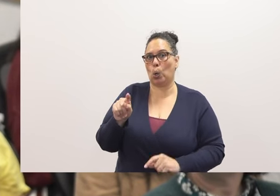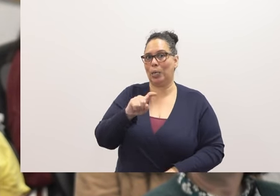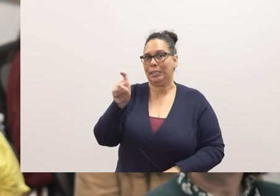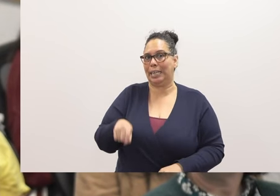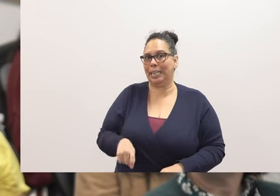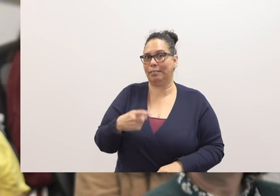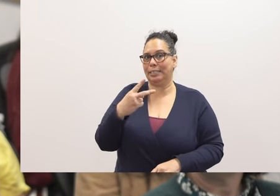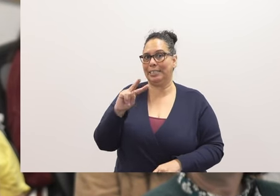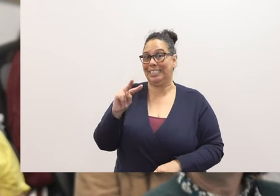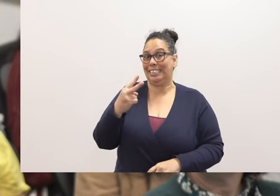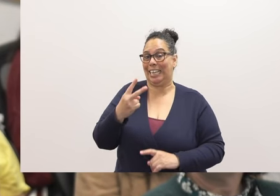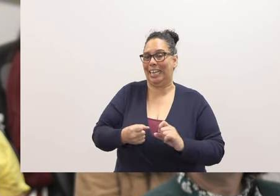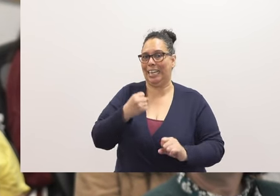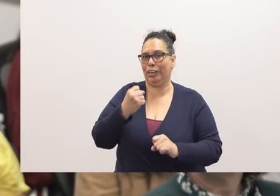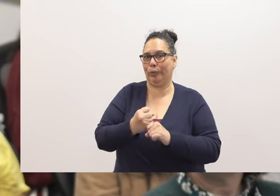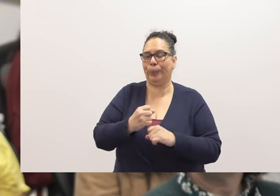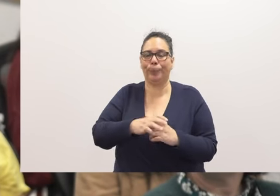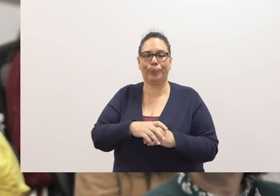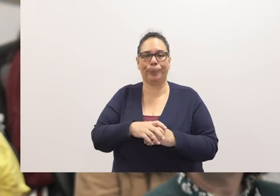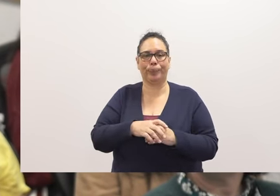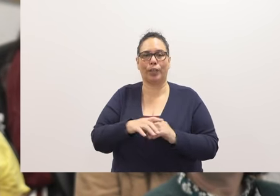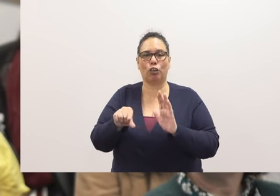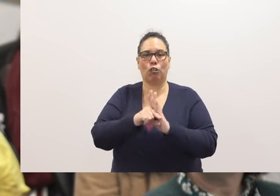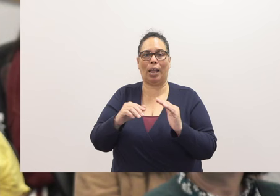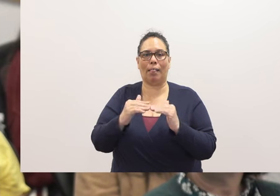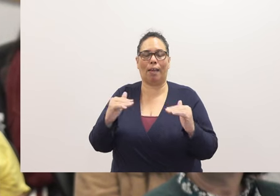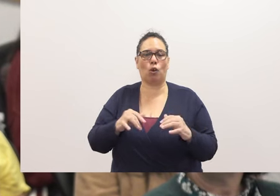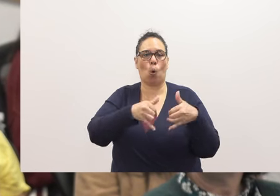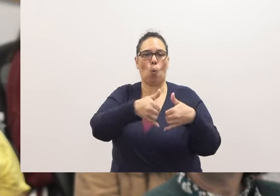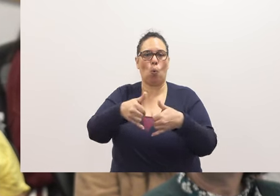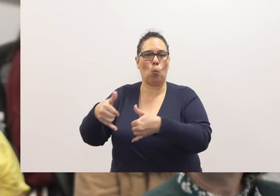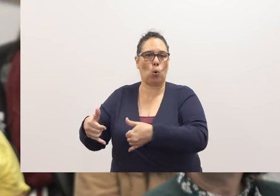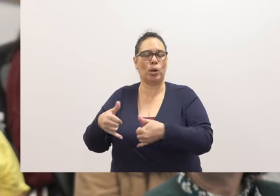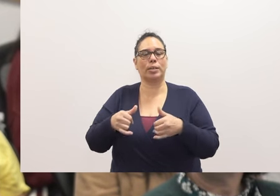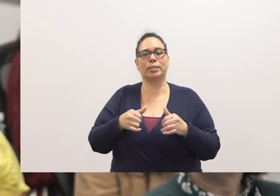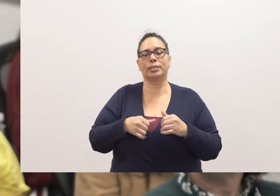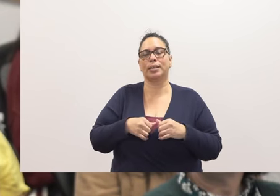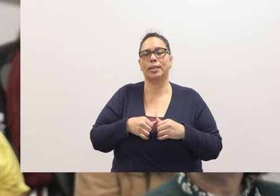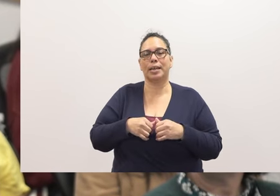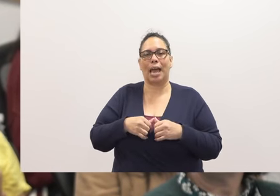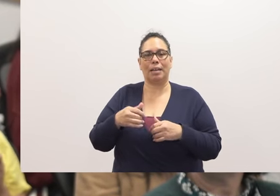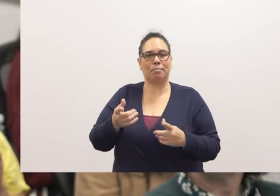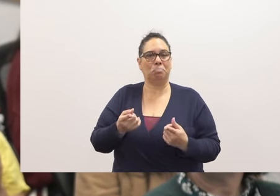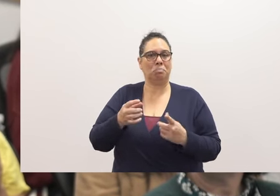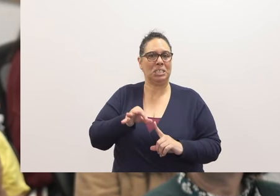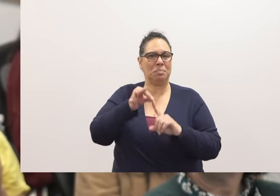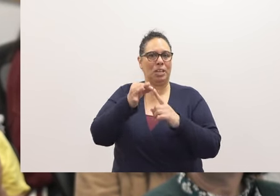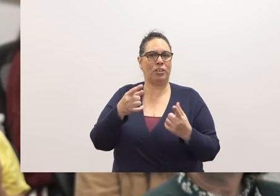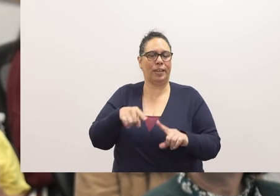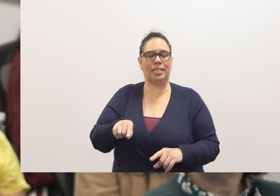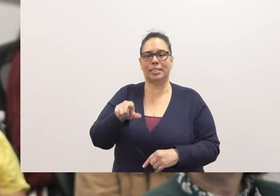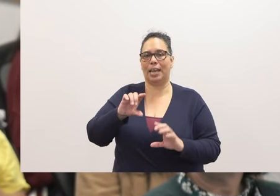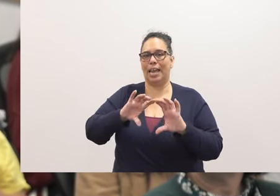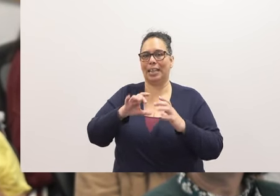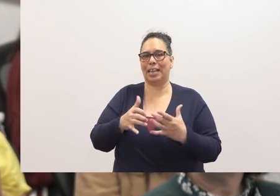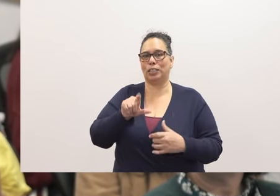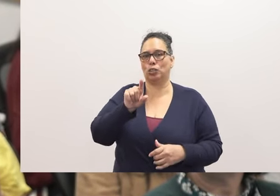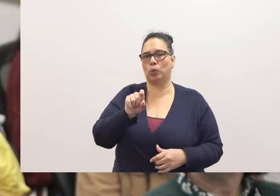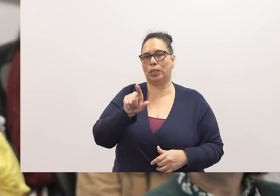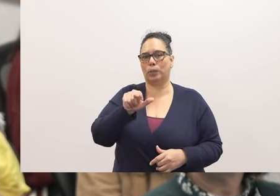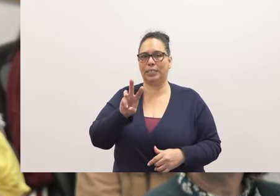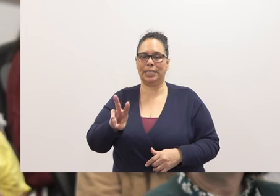row. Our grade level boards continue to support their grades with special events like Class of 2026 Movie Night next